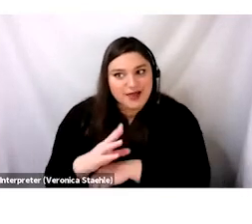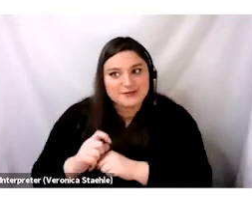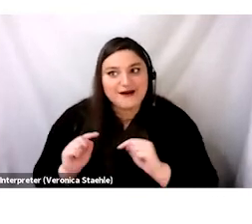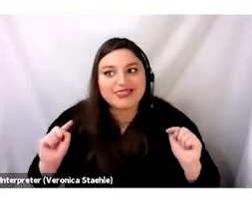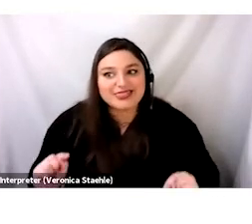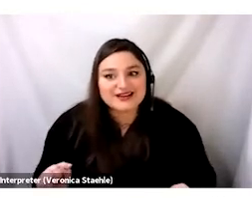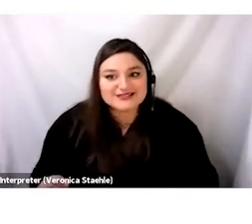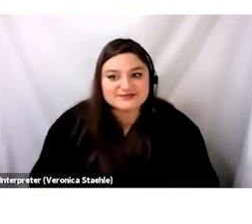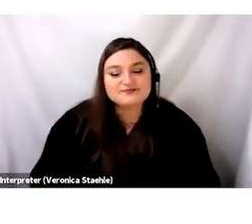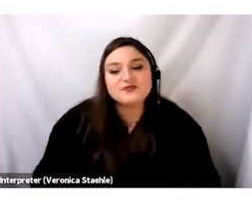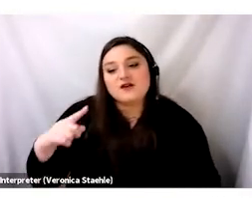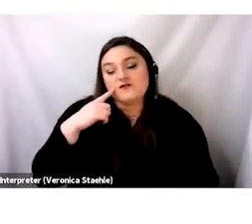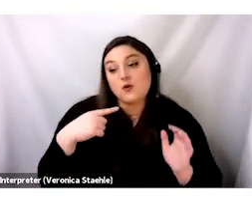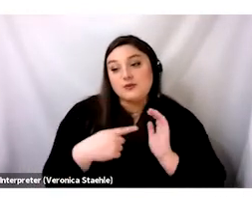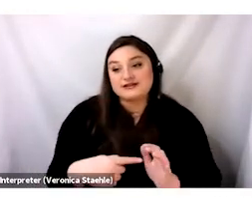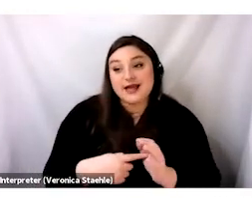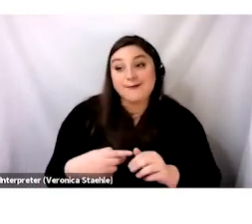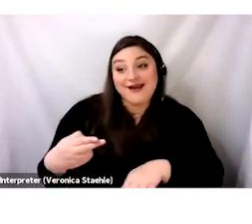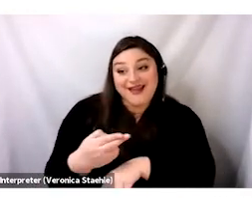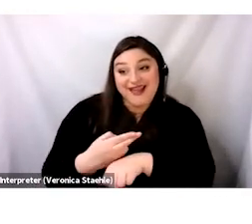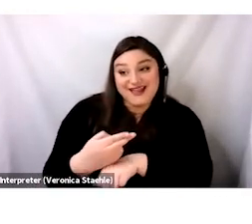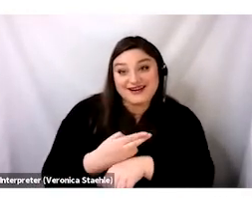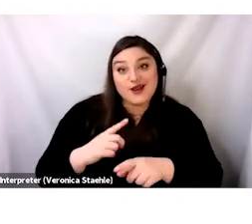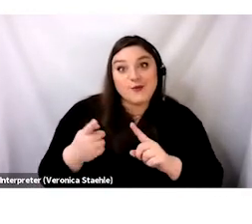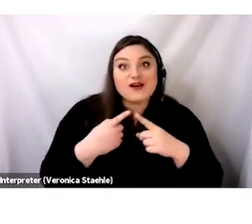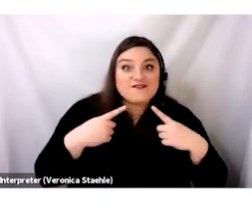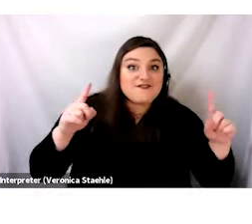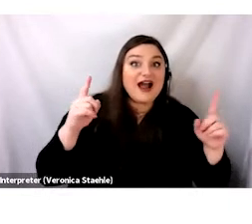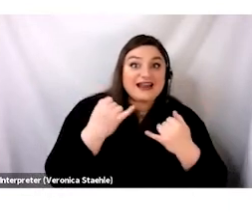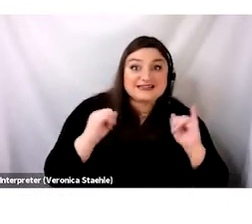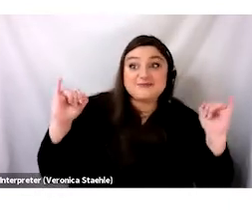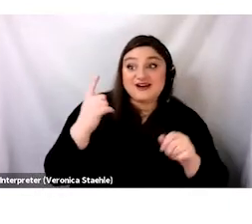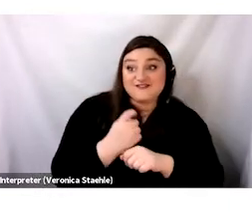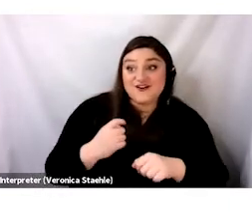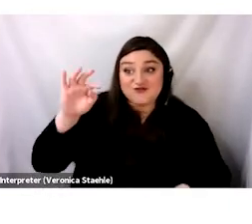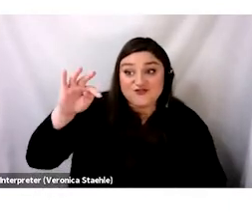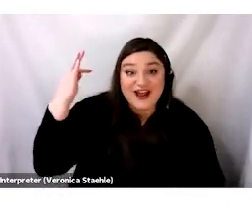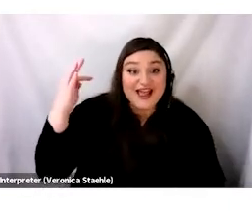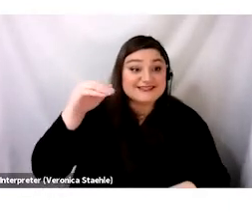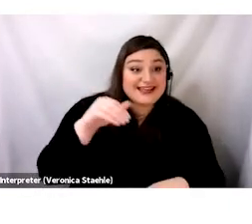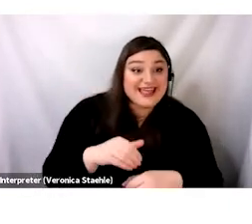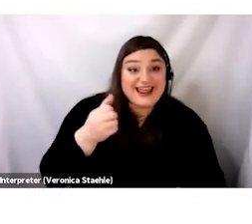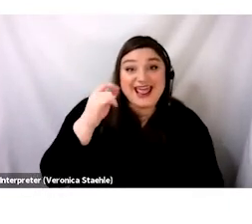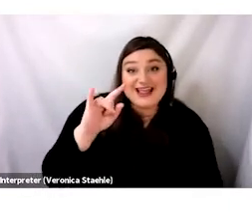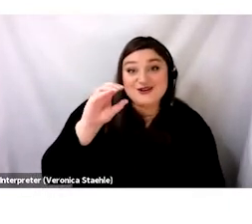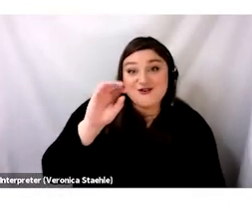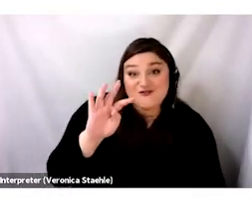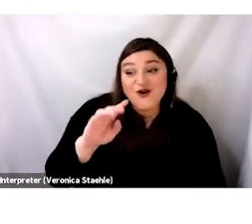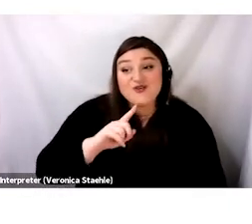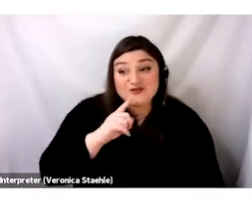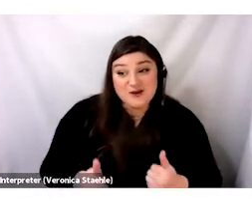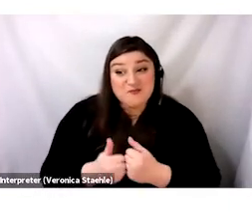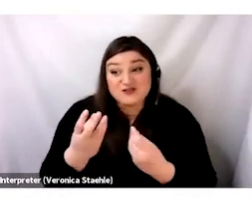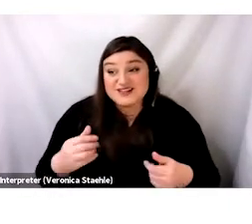the time Haiti won its independence from France in 1804, most of their land was no longer arable due to the